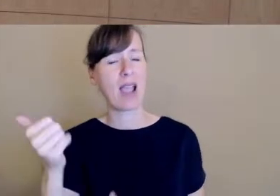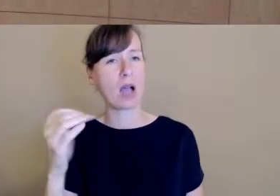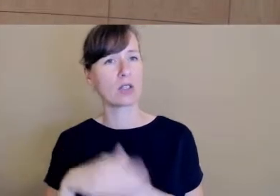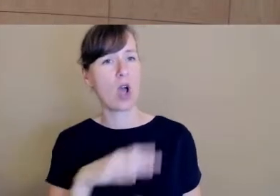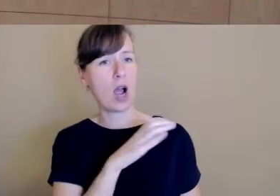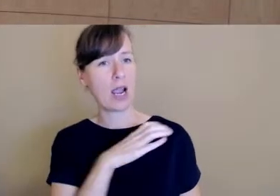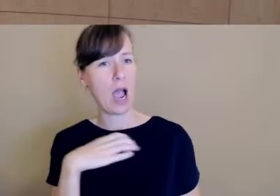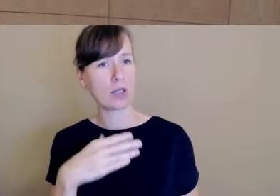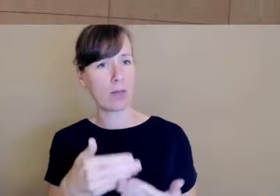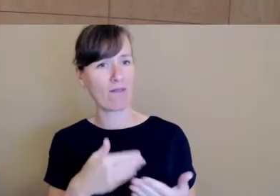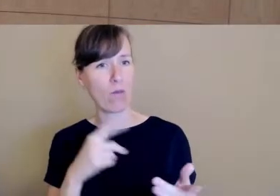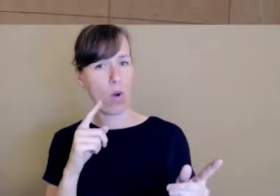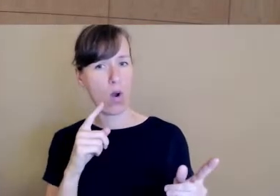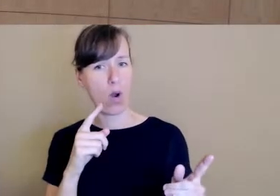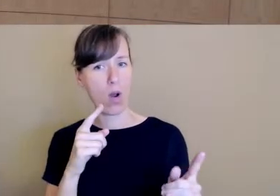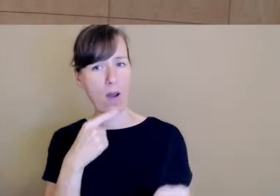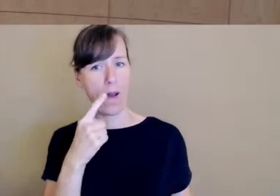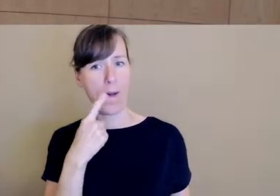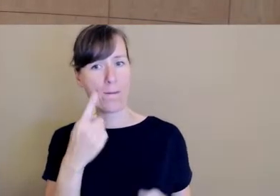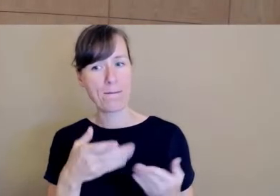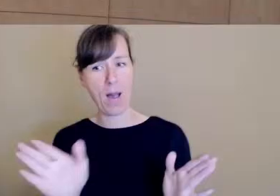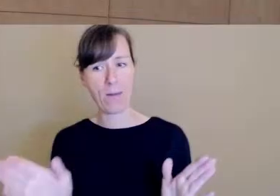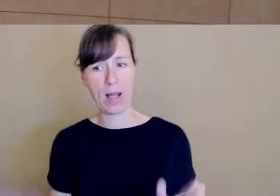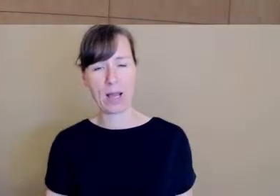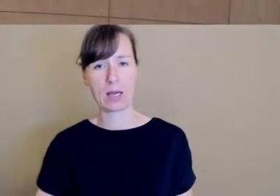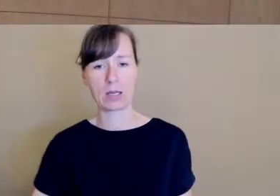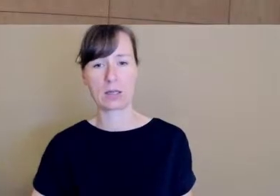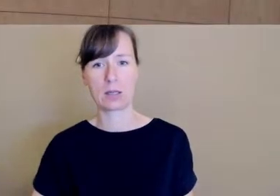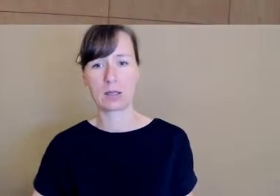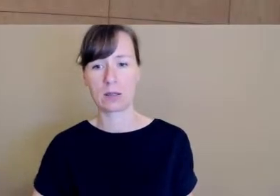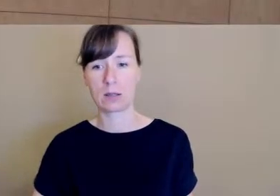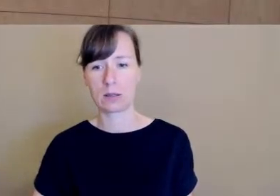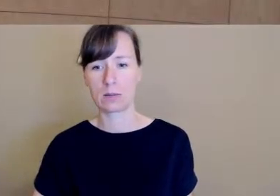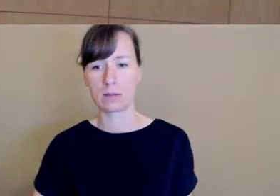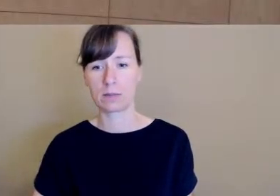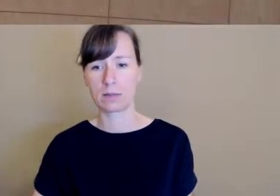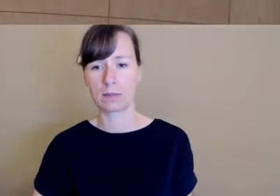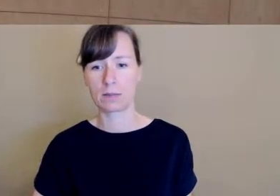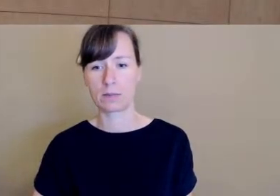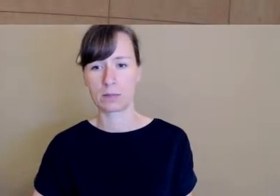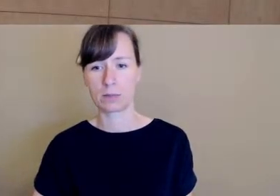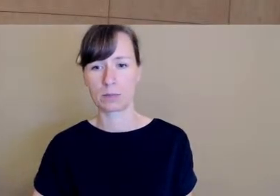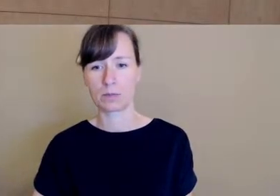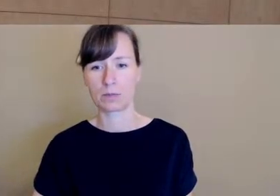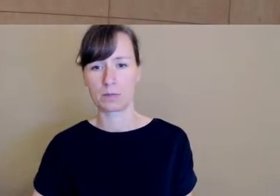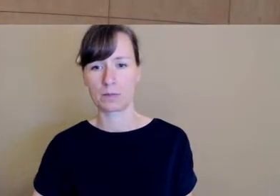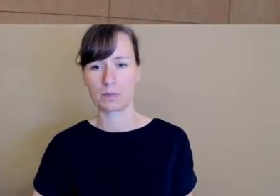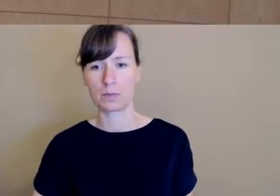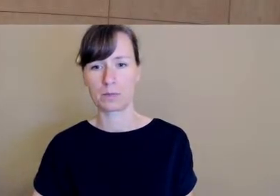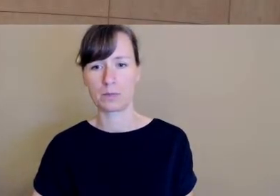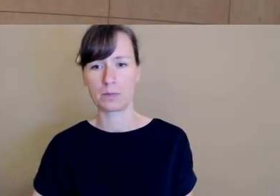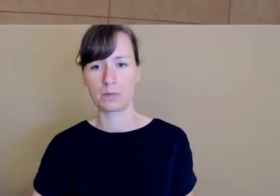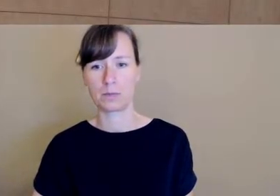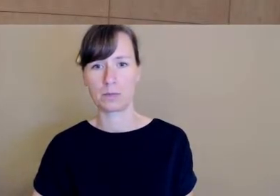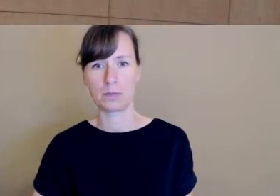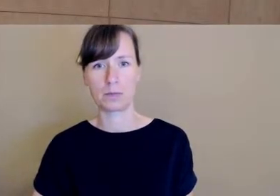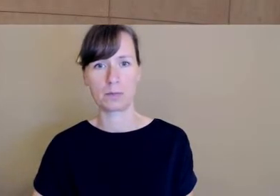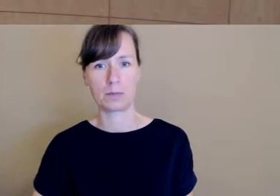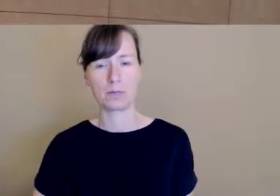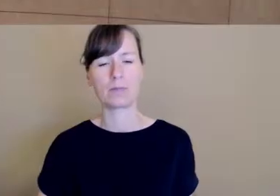the public? Okay. Just to answer Councilman Tansey, if you